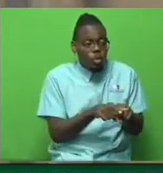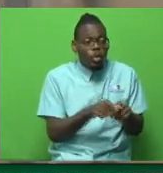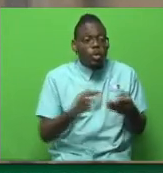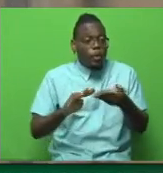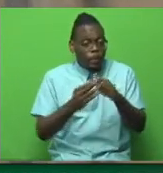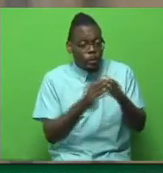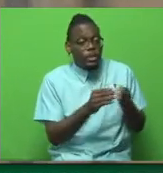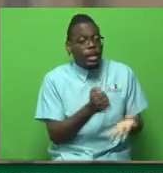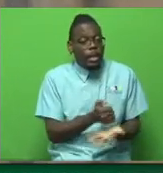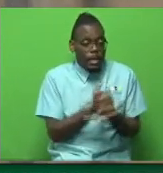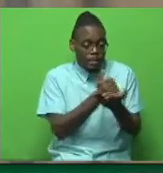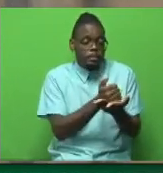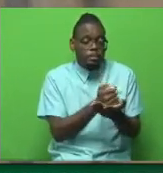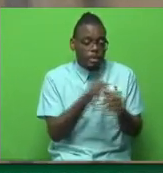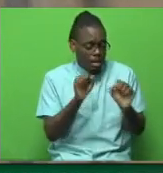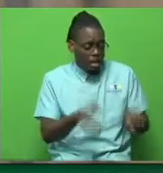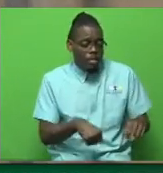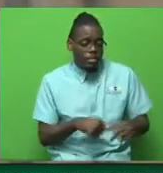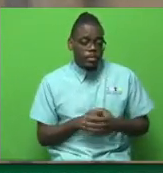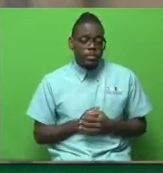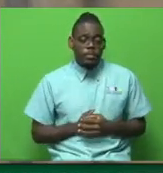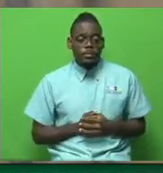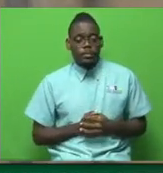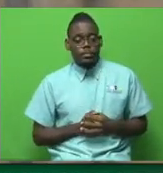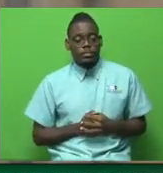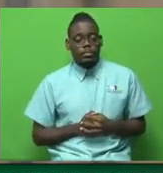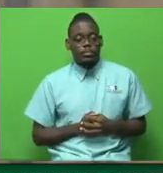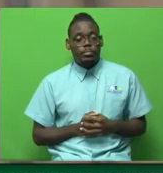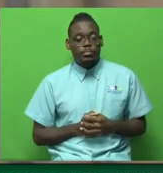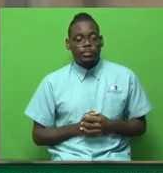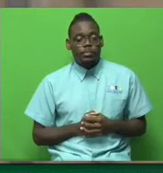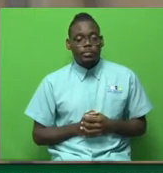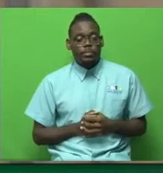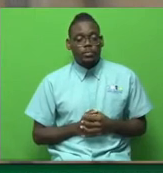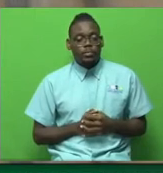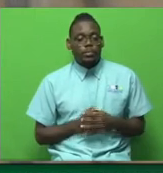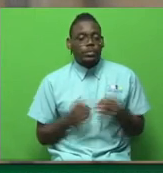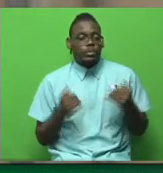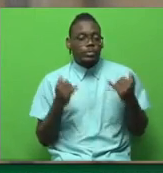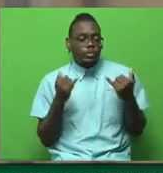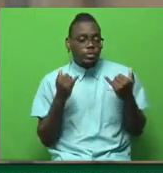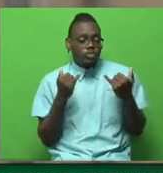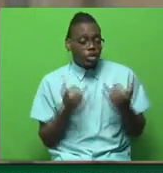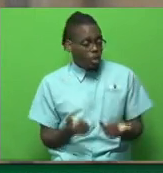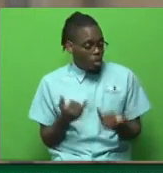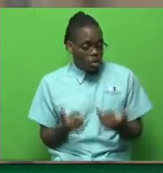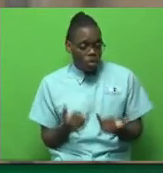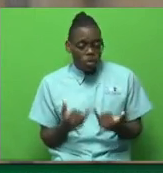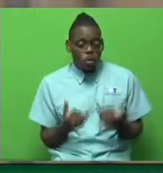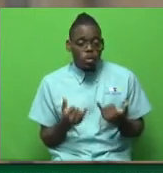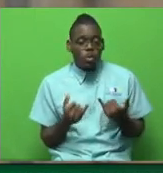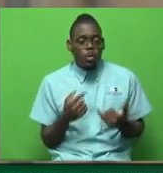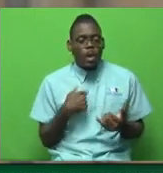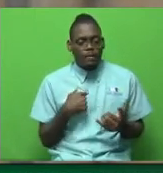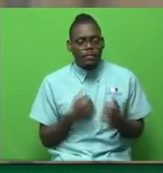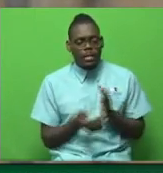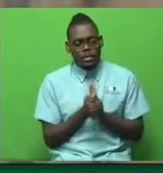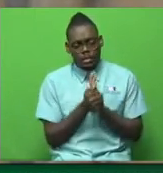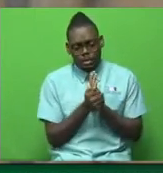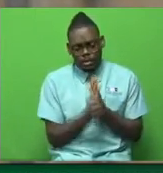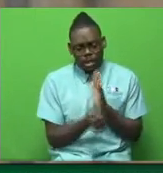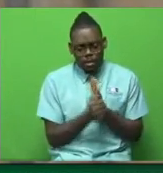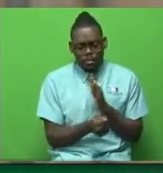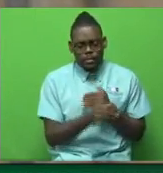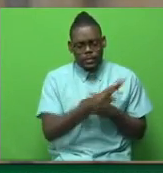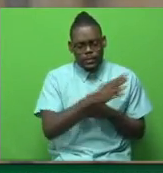with respect to globally competitive citizens Mr Deputy speaker we need to encourage an